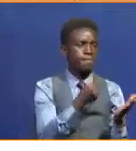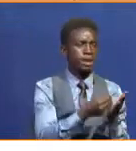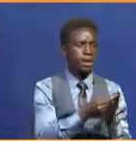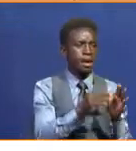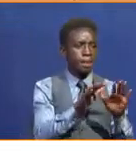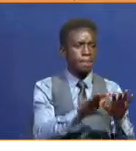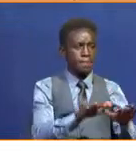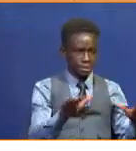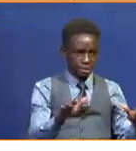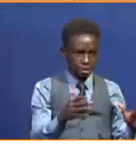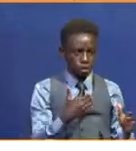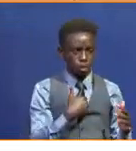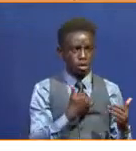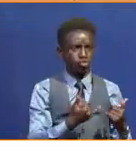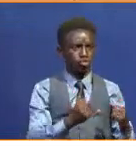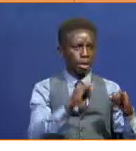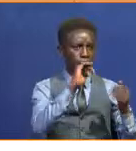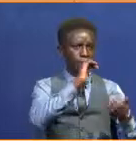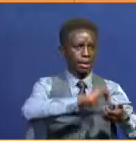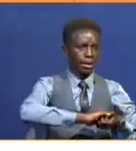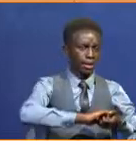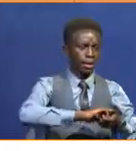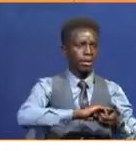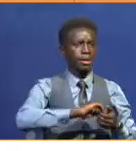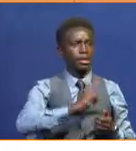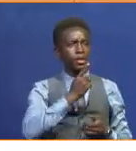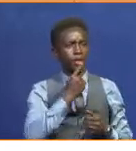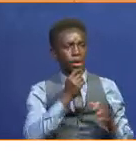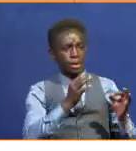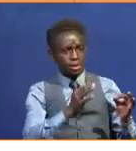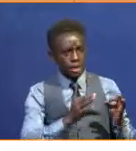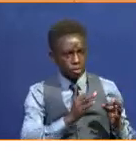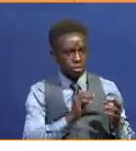the services of experts, accountants, auditors,